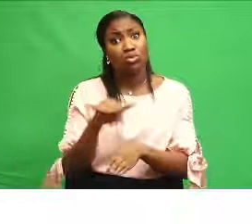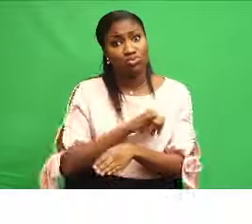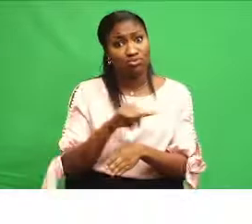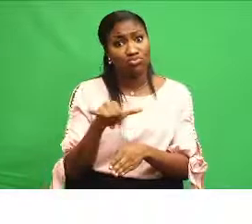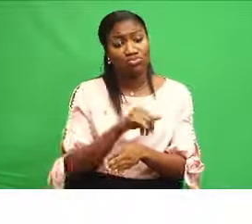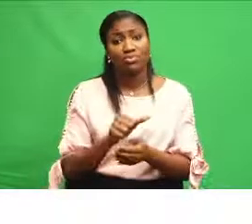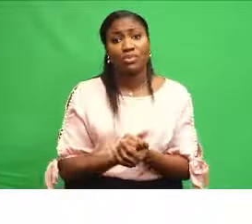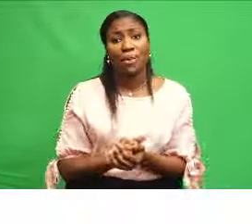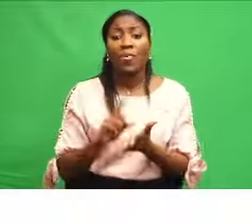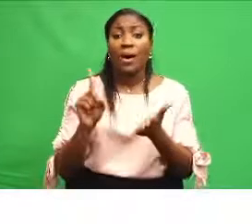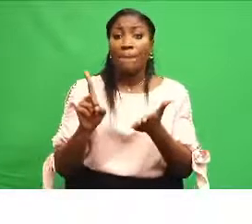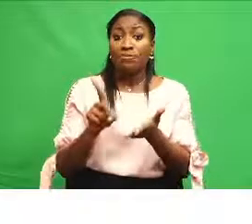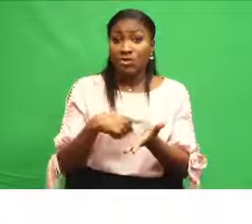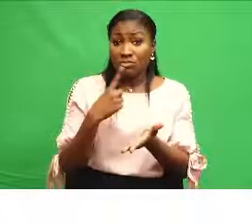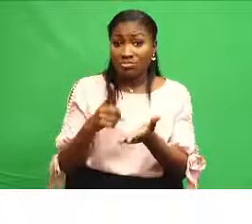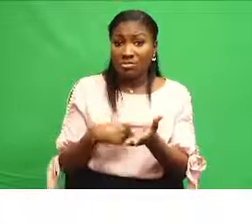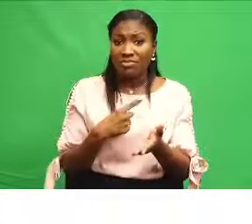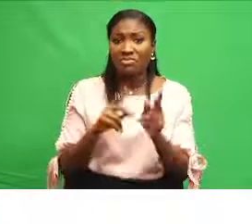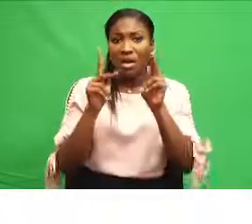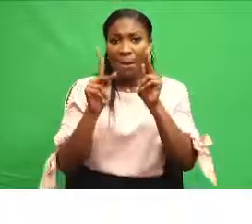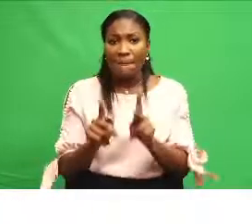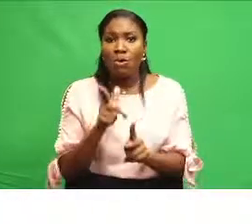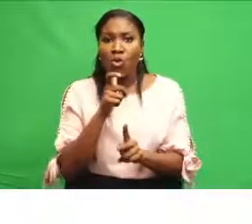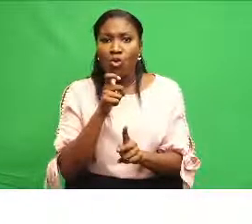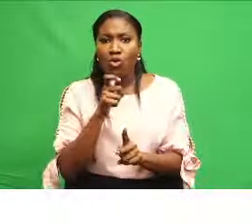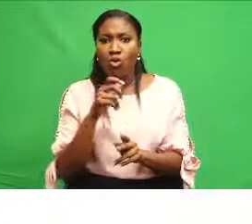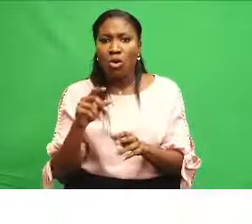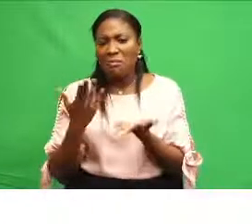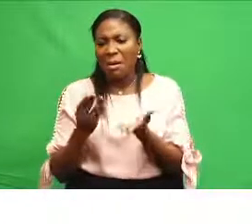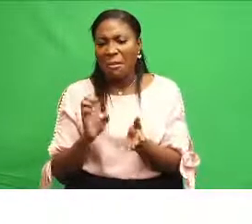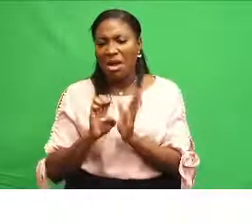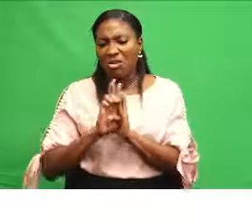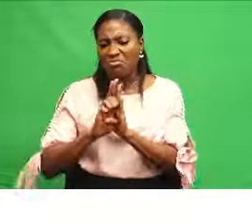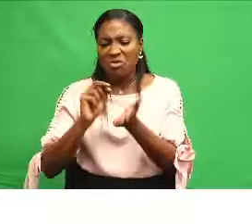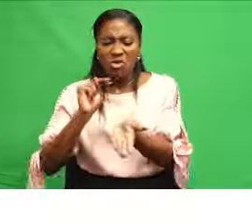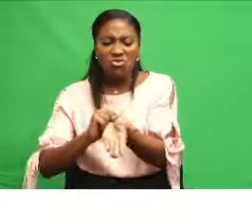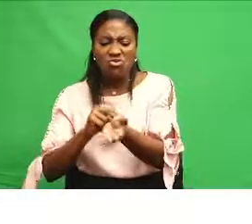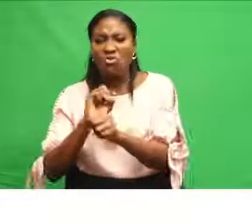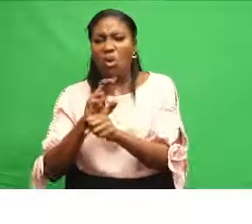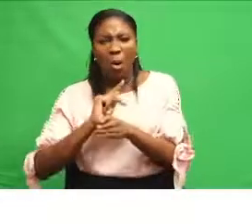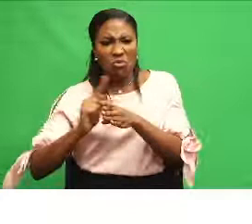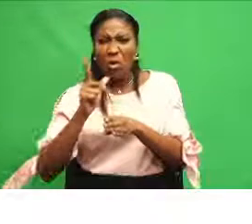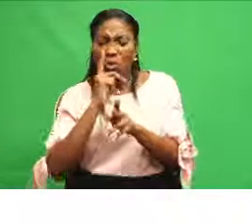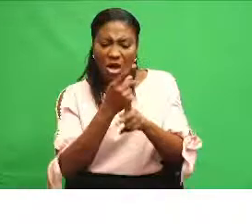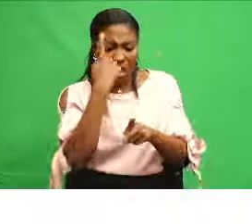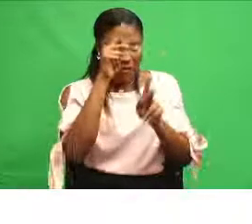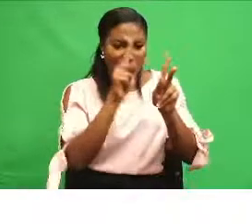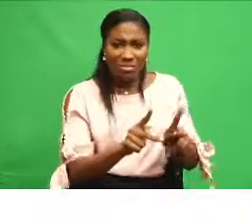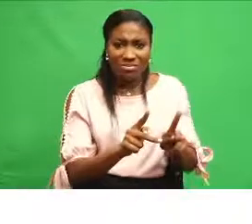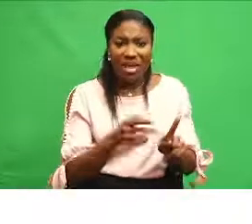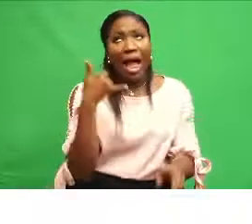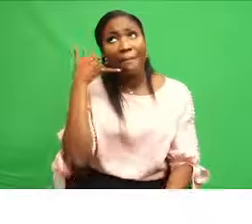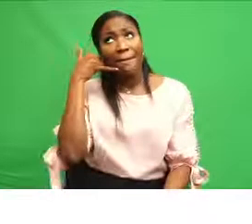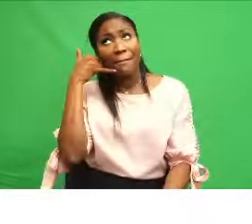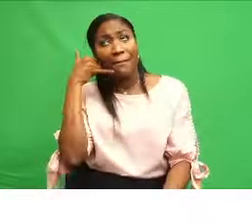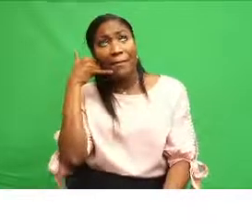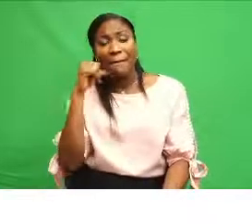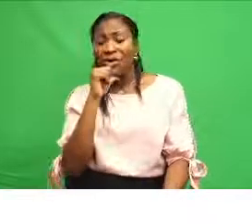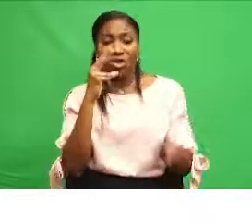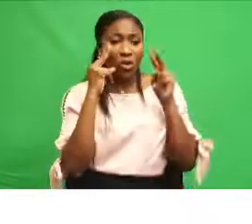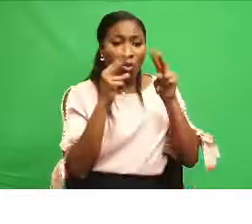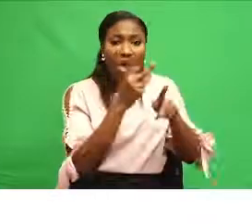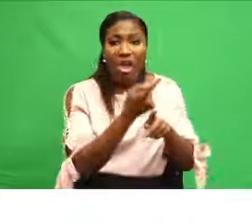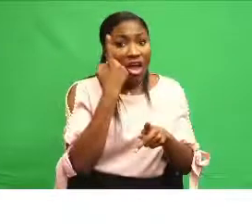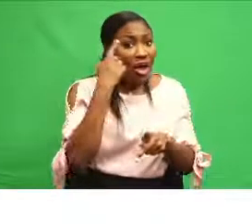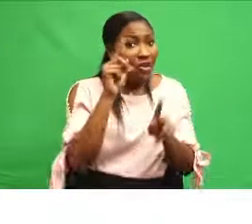during visits or on the phone. They don't want you to hear or engage with the elder. Social isolation of the elder, new